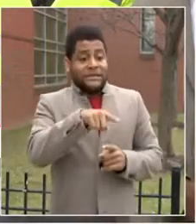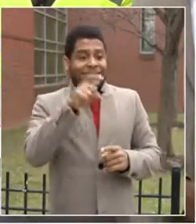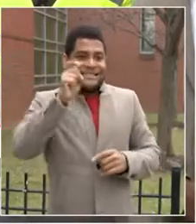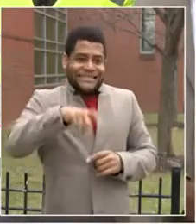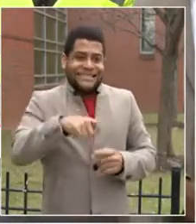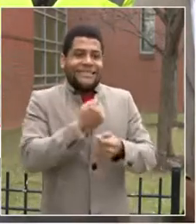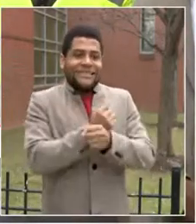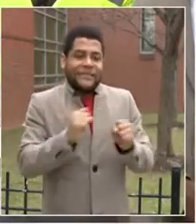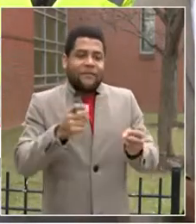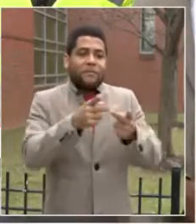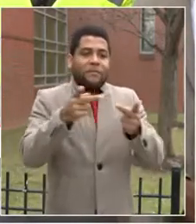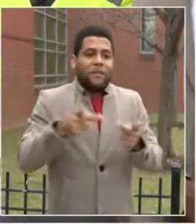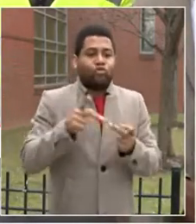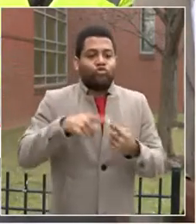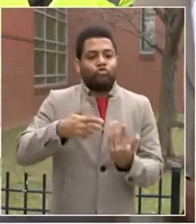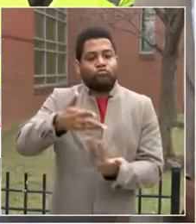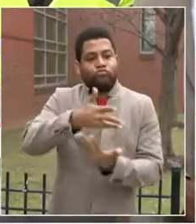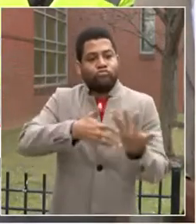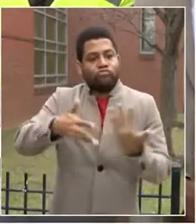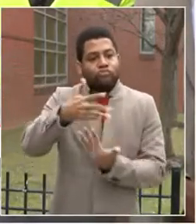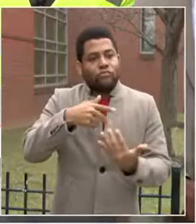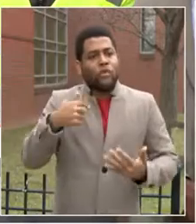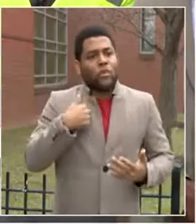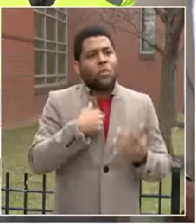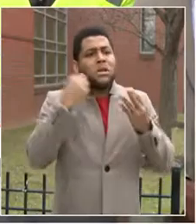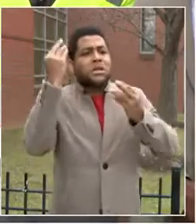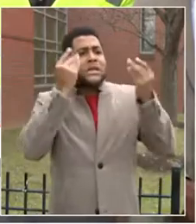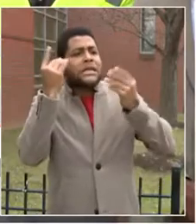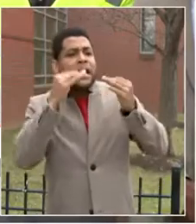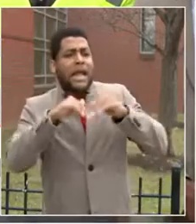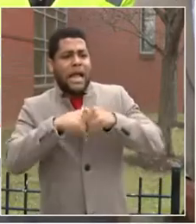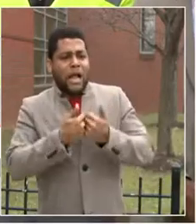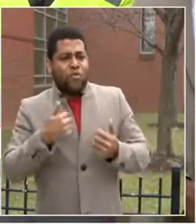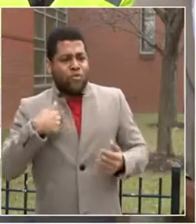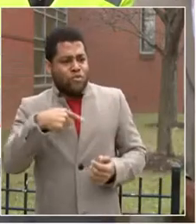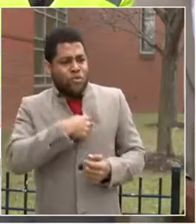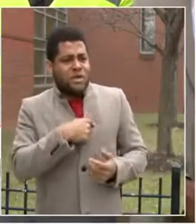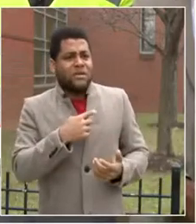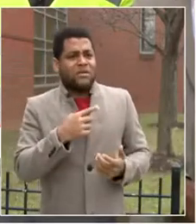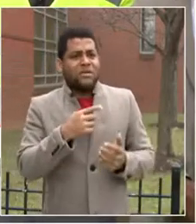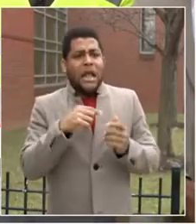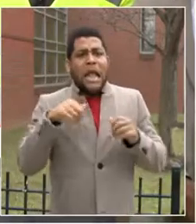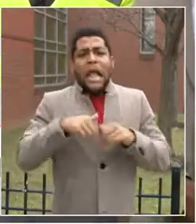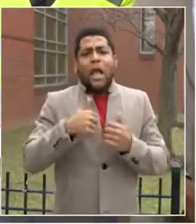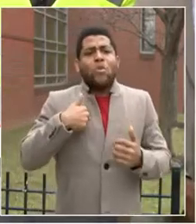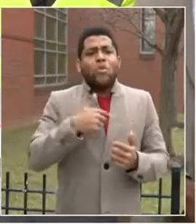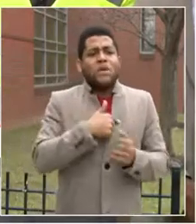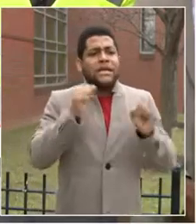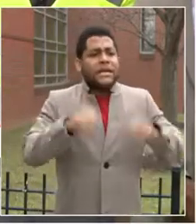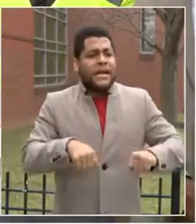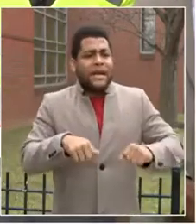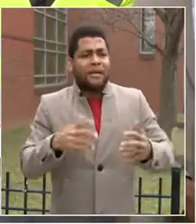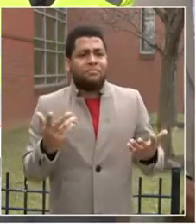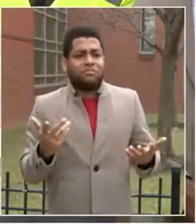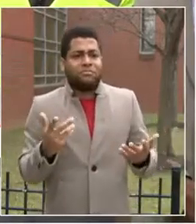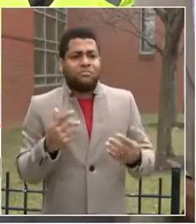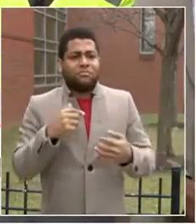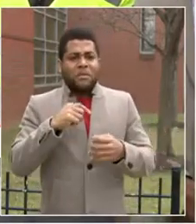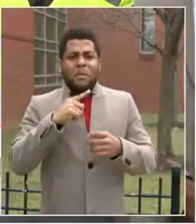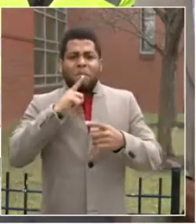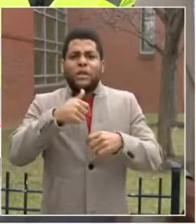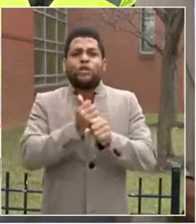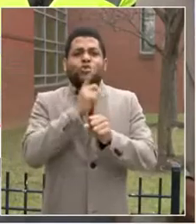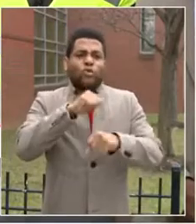So we're putting our thinking caps on about how we can facilitate that as well. So this is a